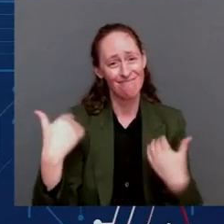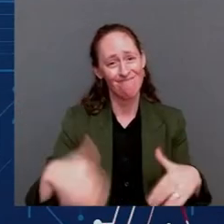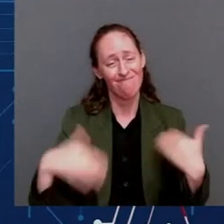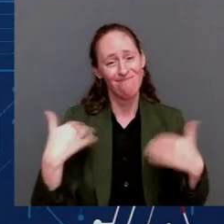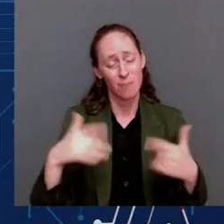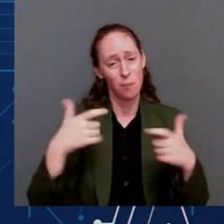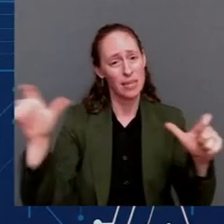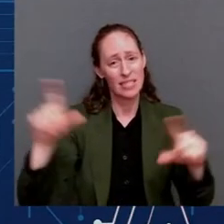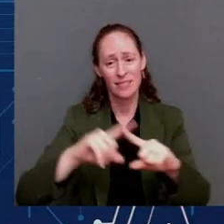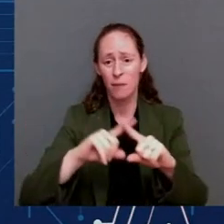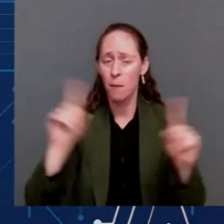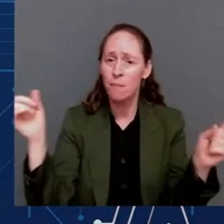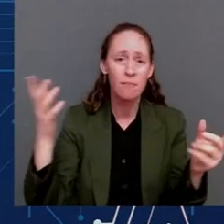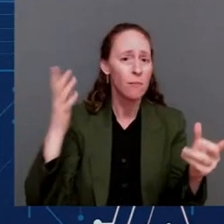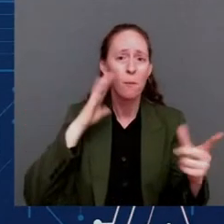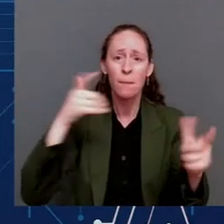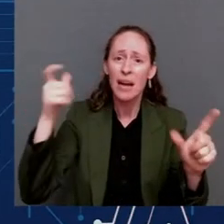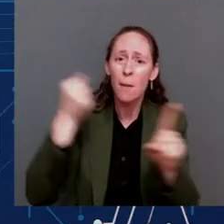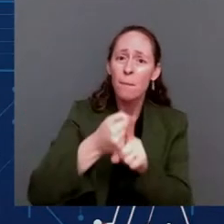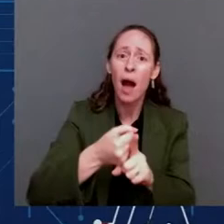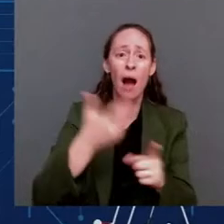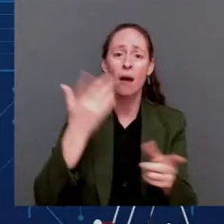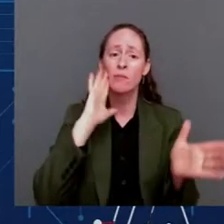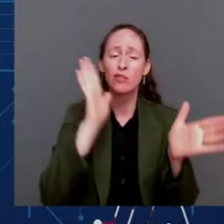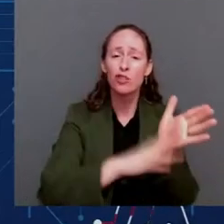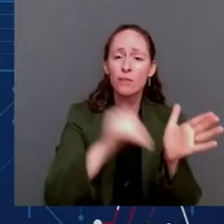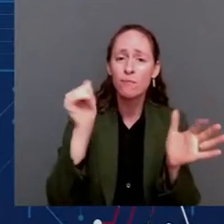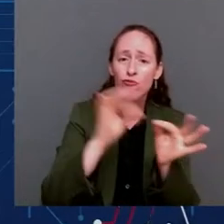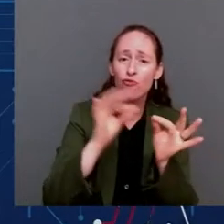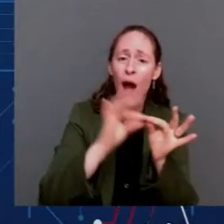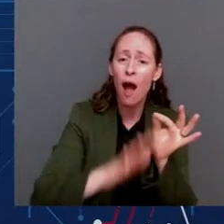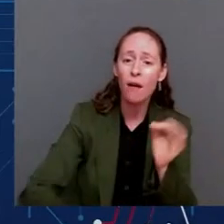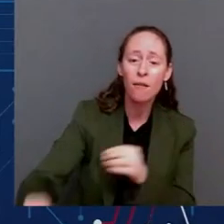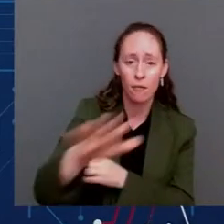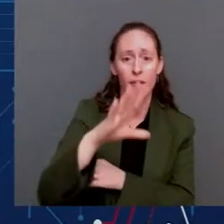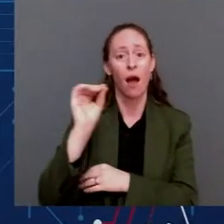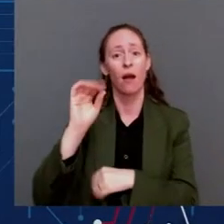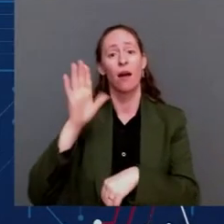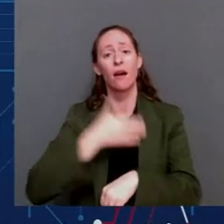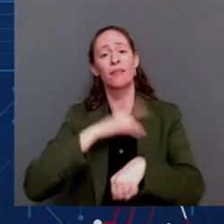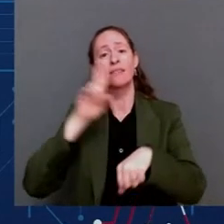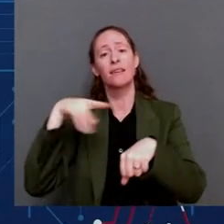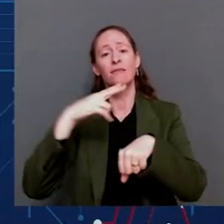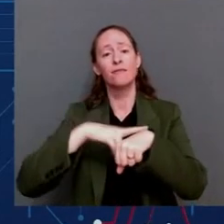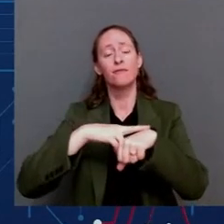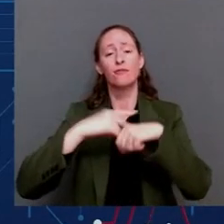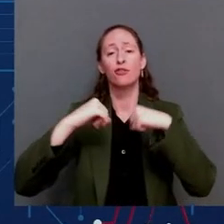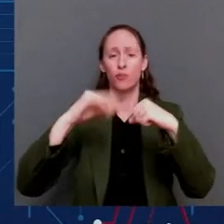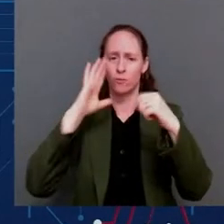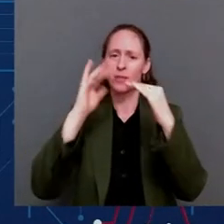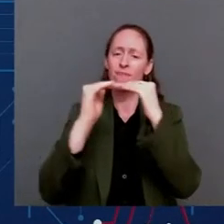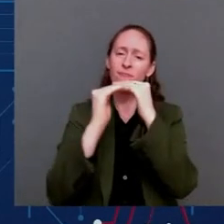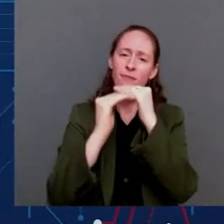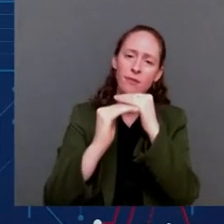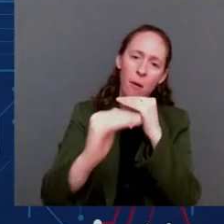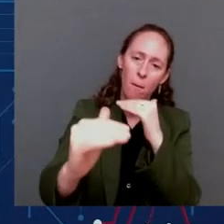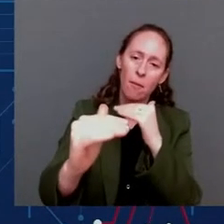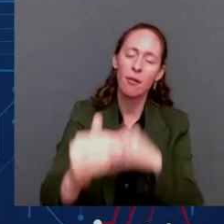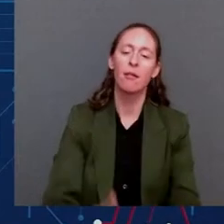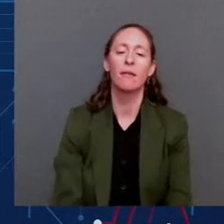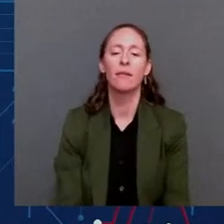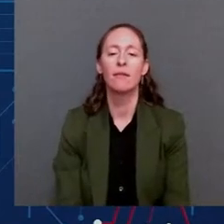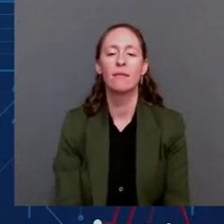our national security, and it's going to bring jobs home. It's going to bring